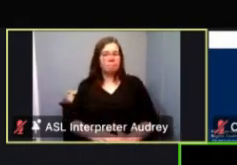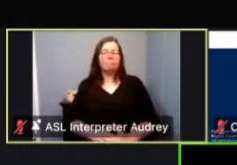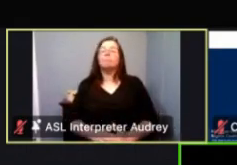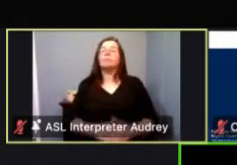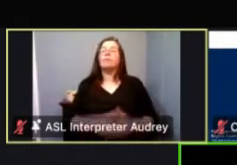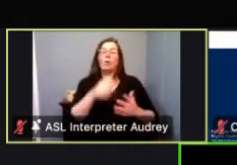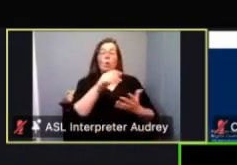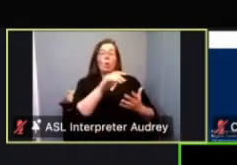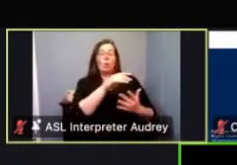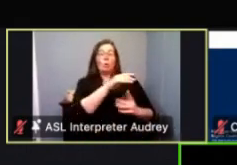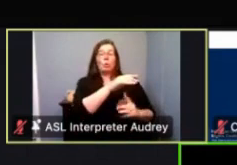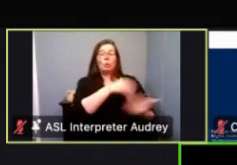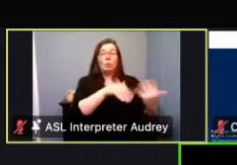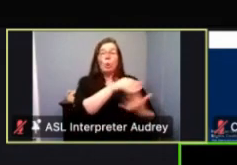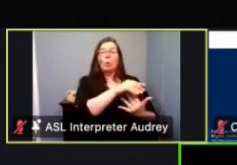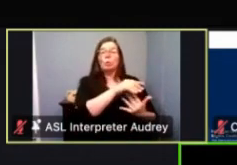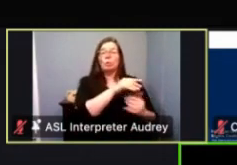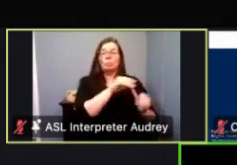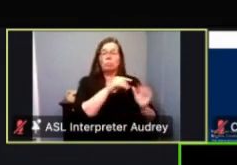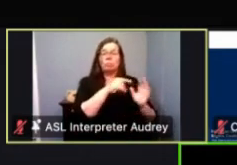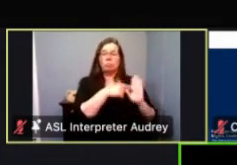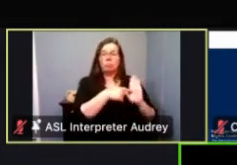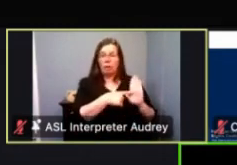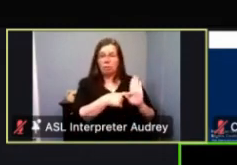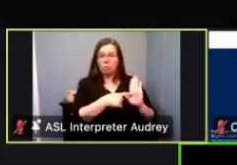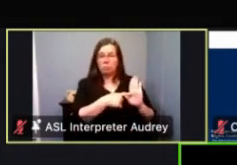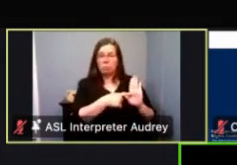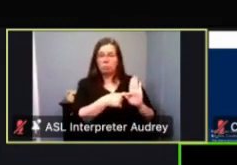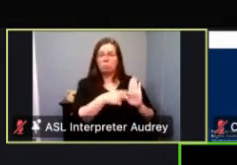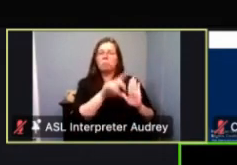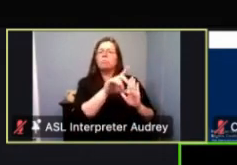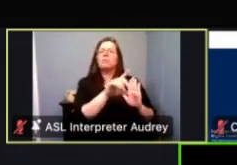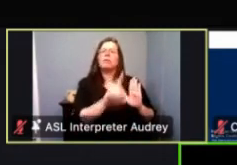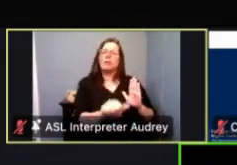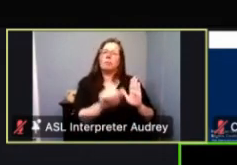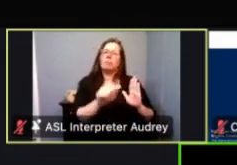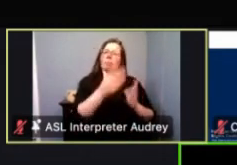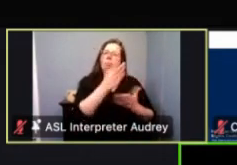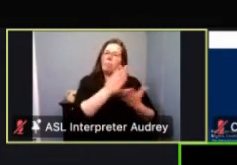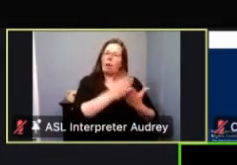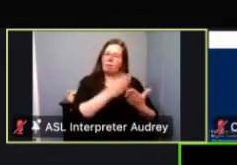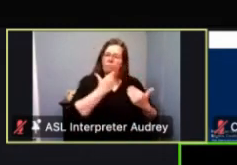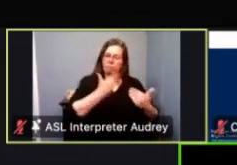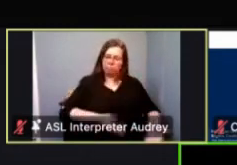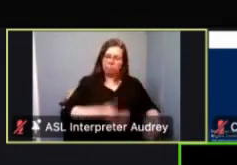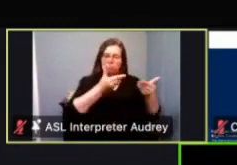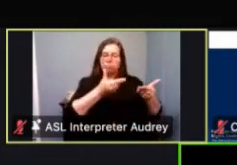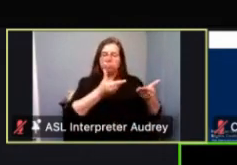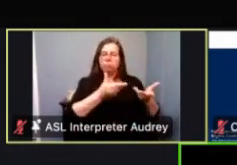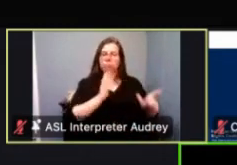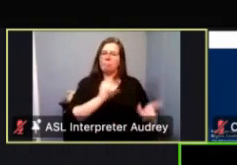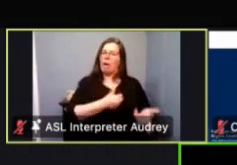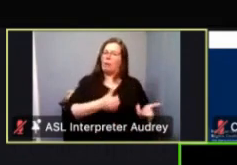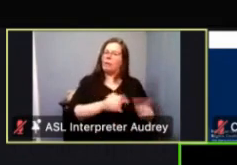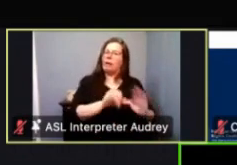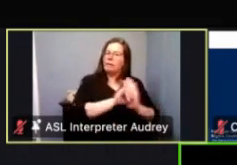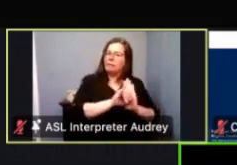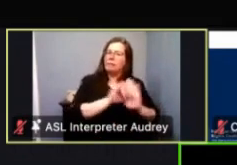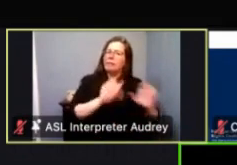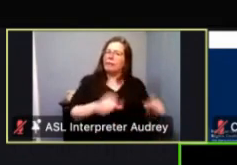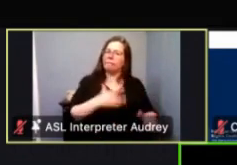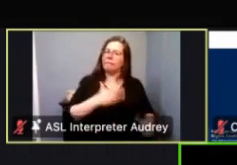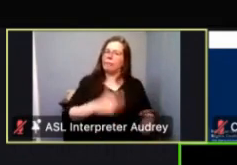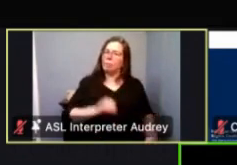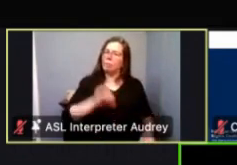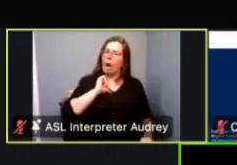Under the social model of disability, disability is part of who we are. It's an identity that we can take pride in.